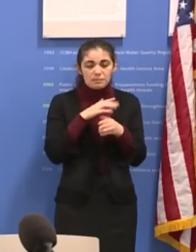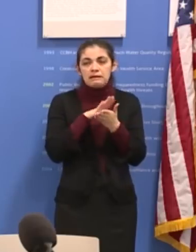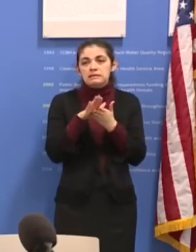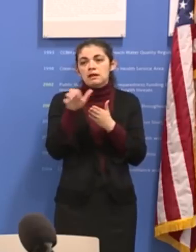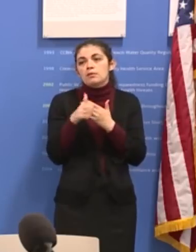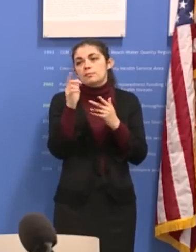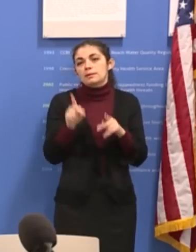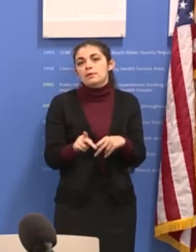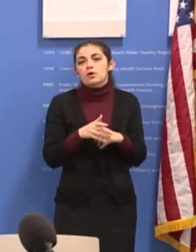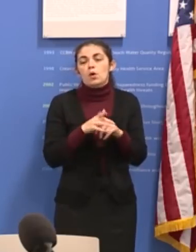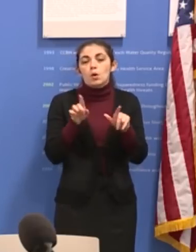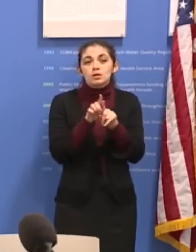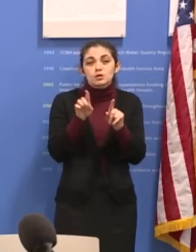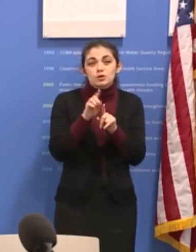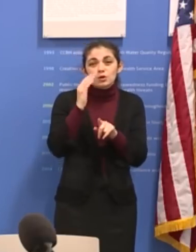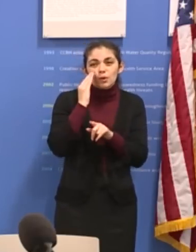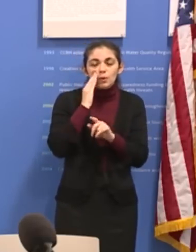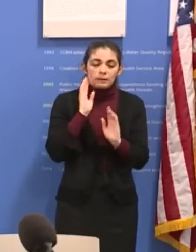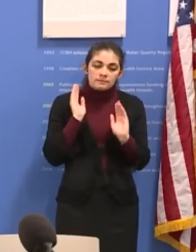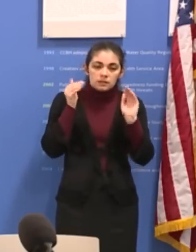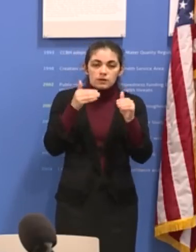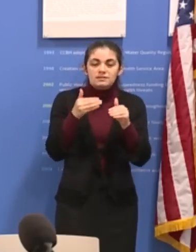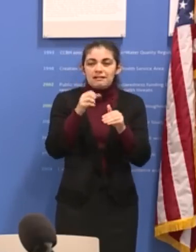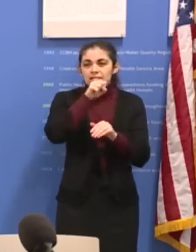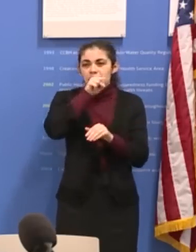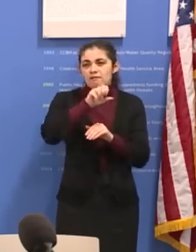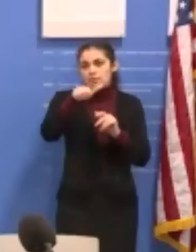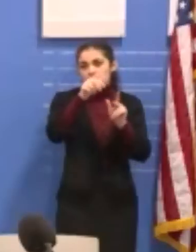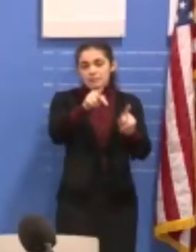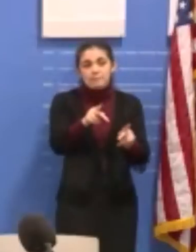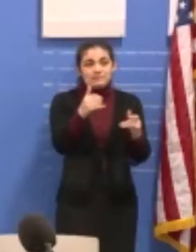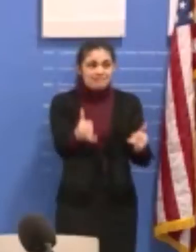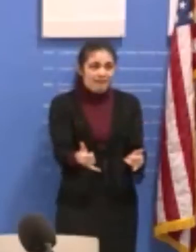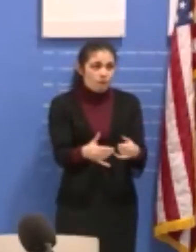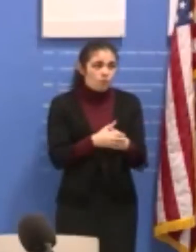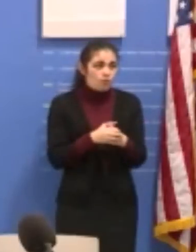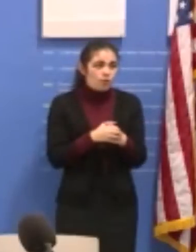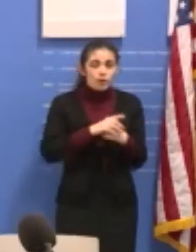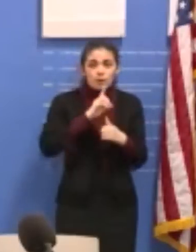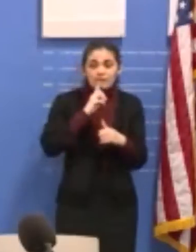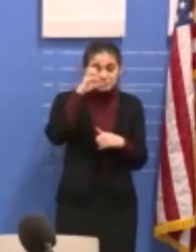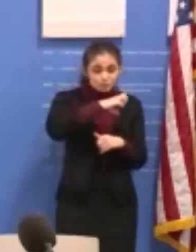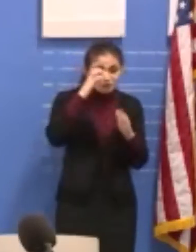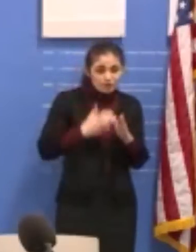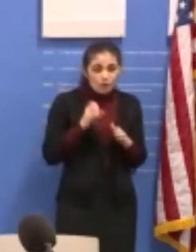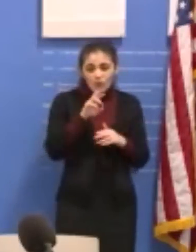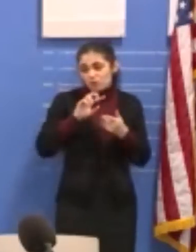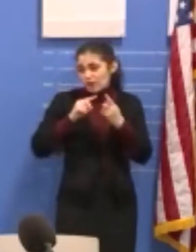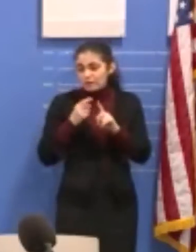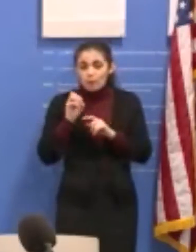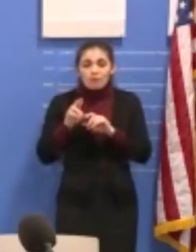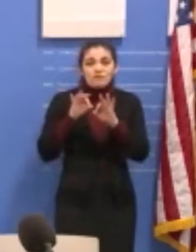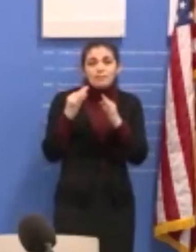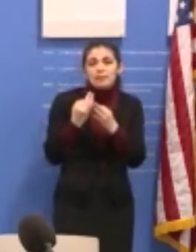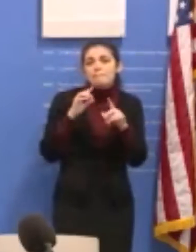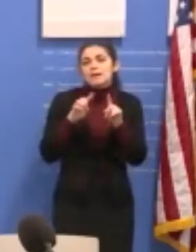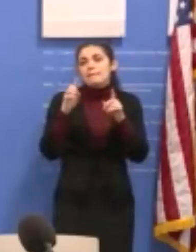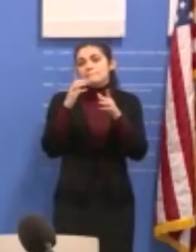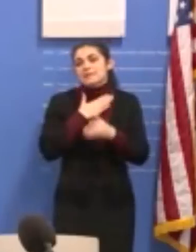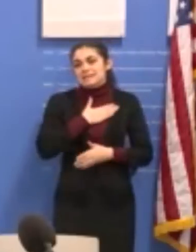one another and to really be intentional about loving one another. It's now. And that could be a stranger, it could be a friend, it could be family, but